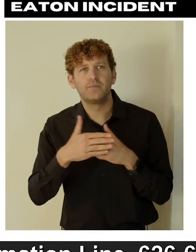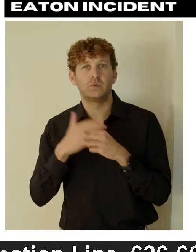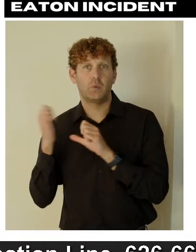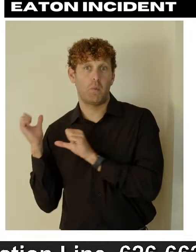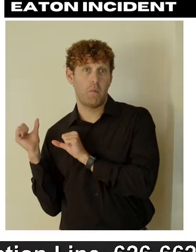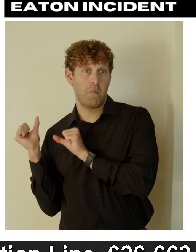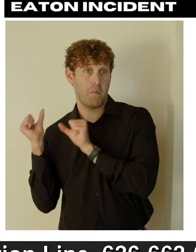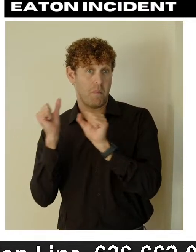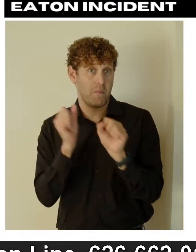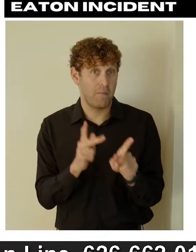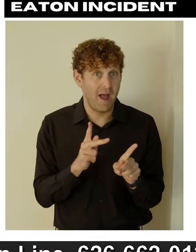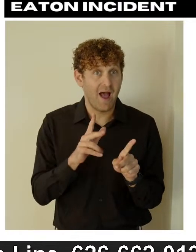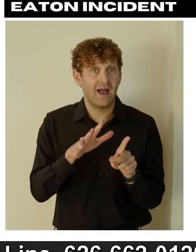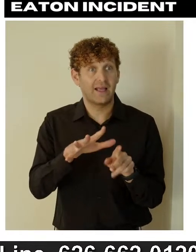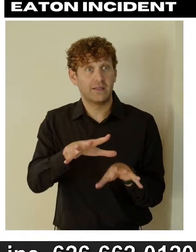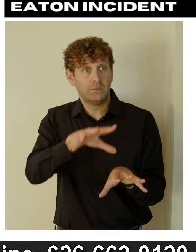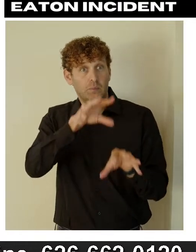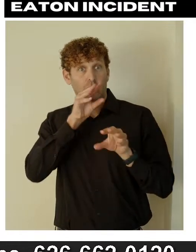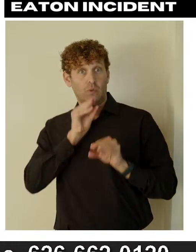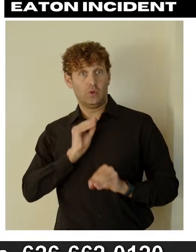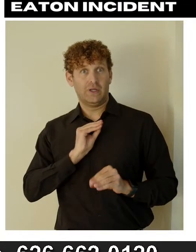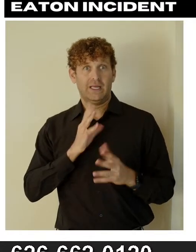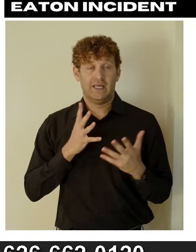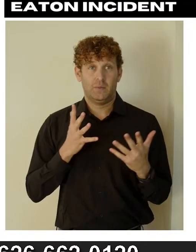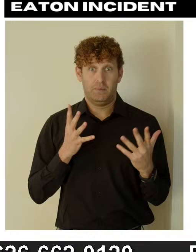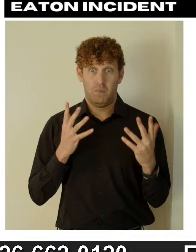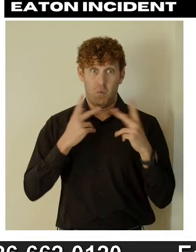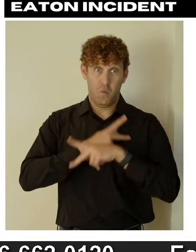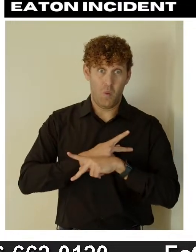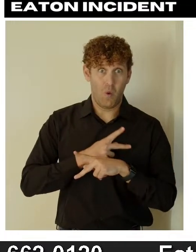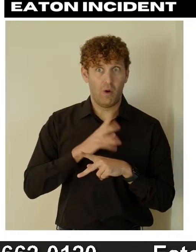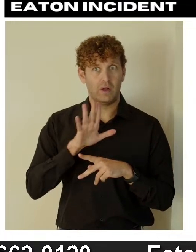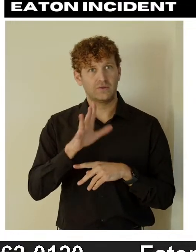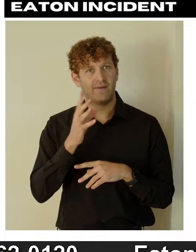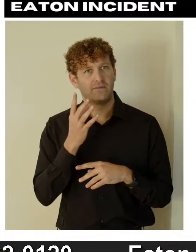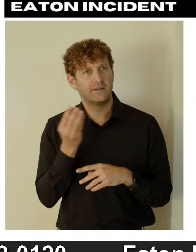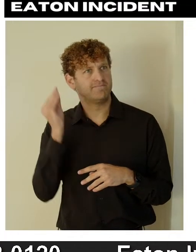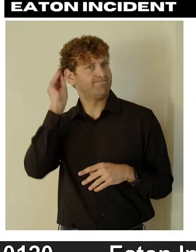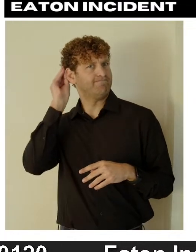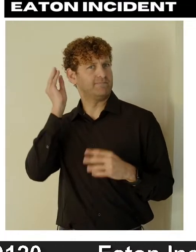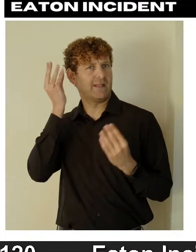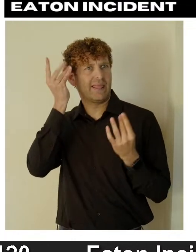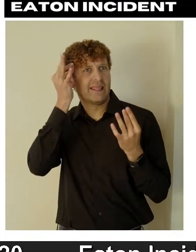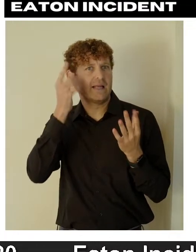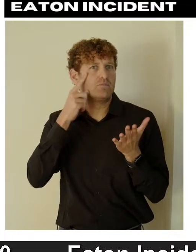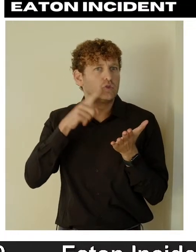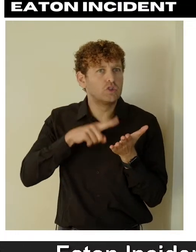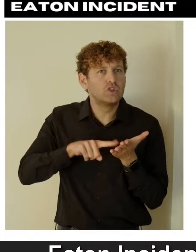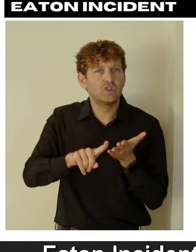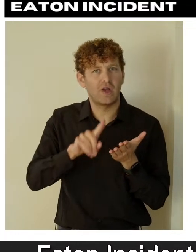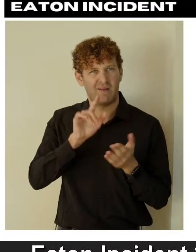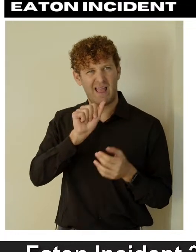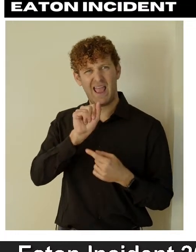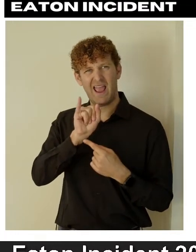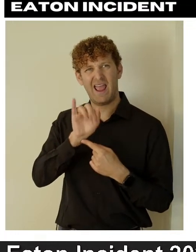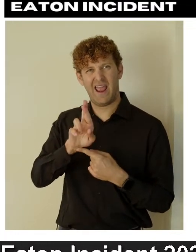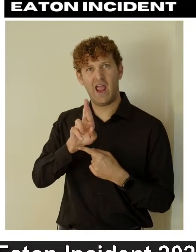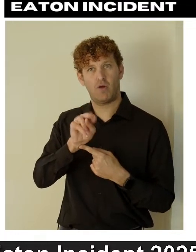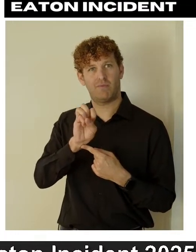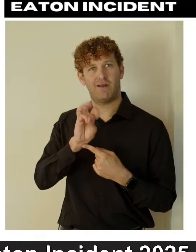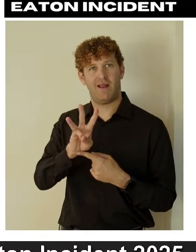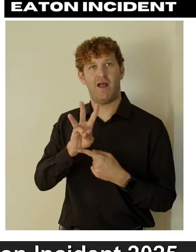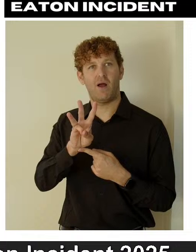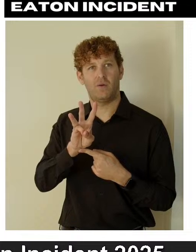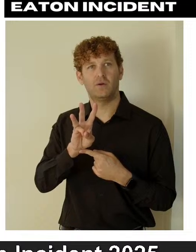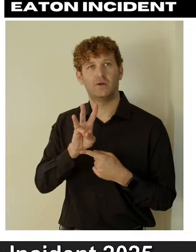more particulate, consider being aware of checking the AirNow site before you go that direction. Over here you can